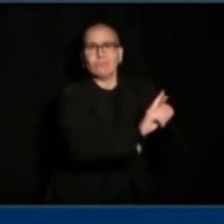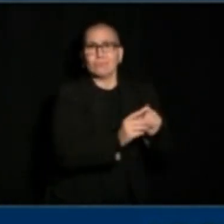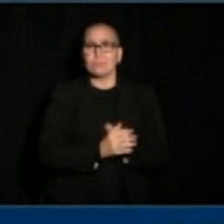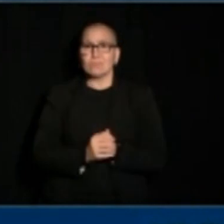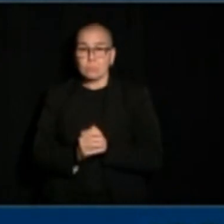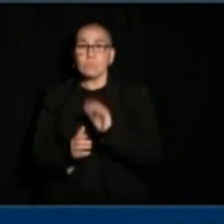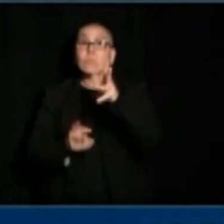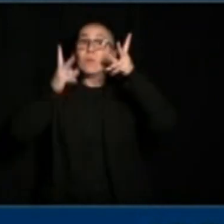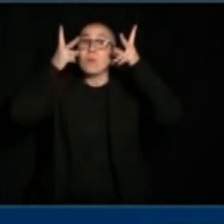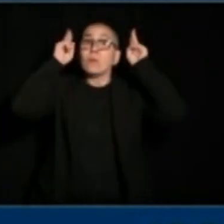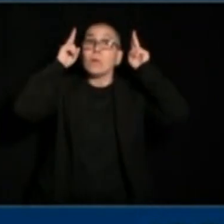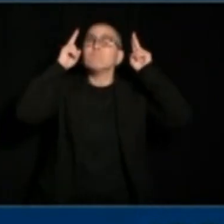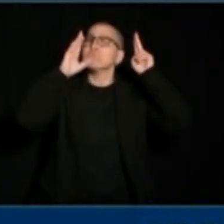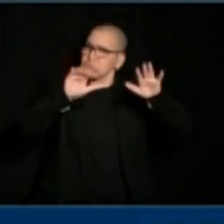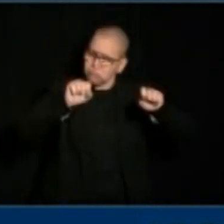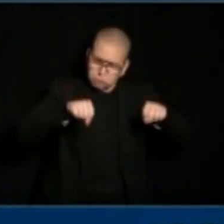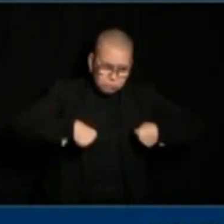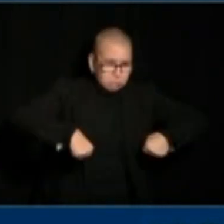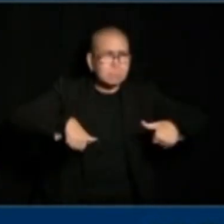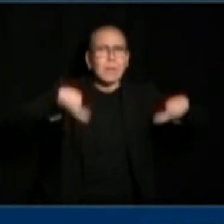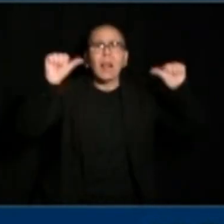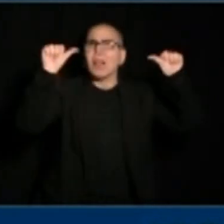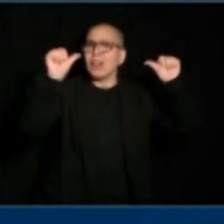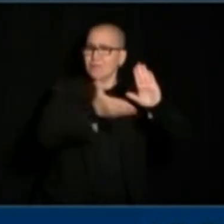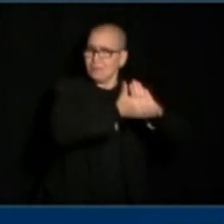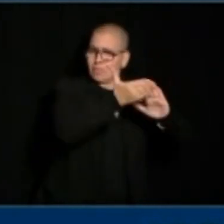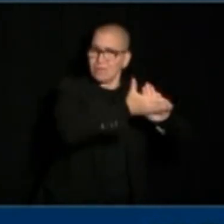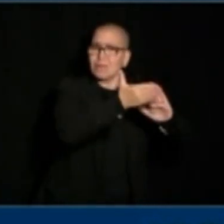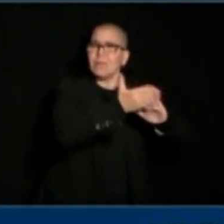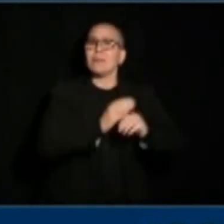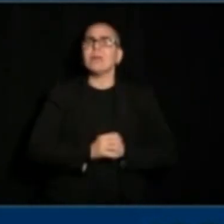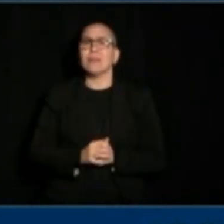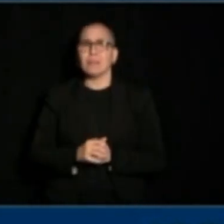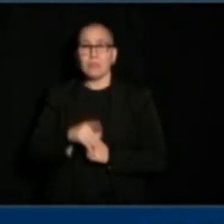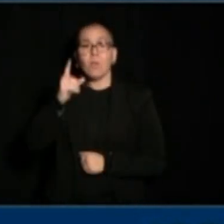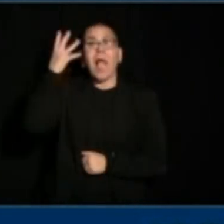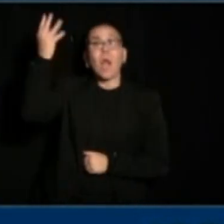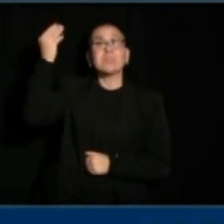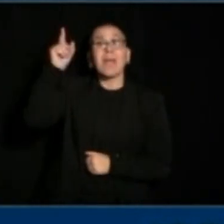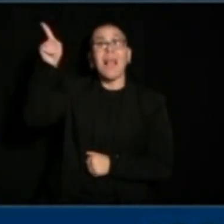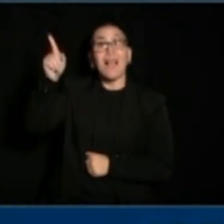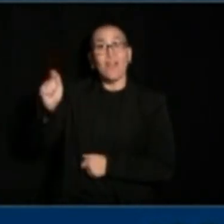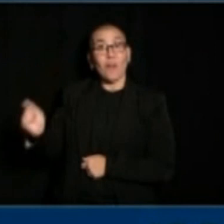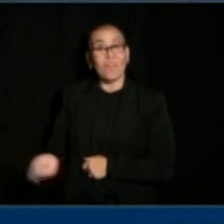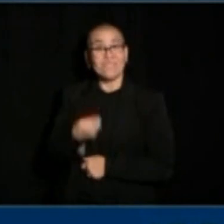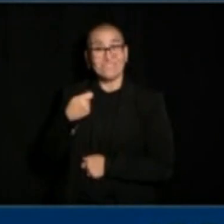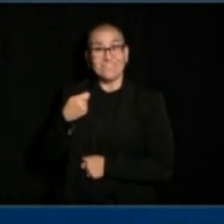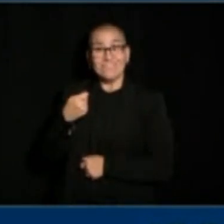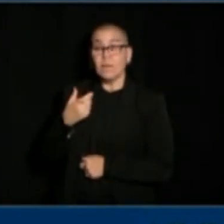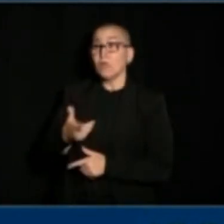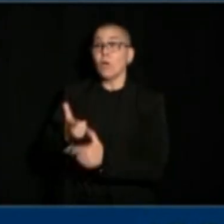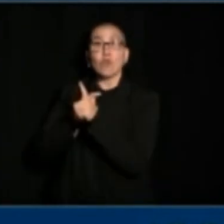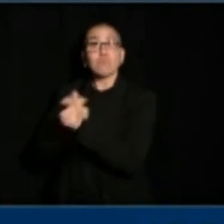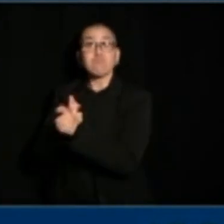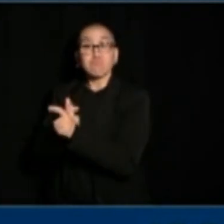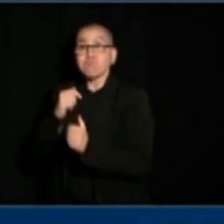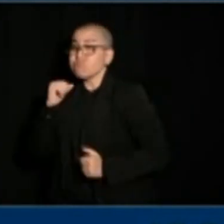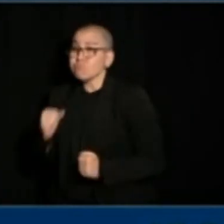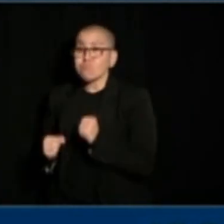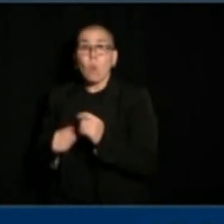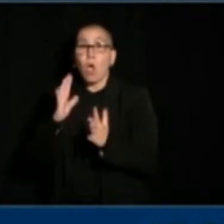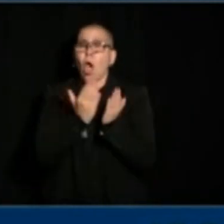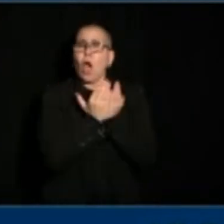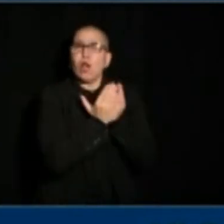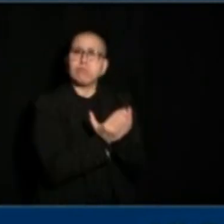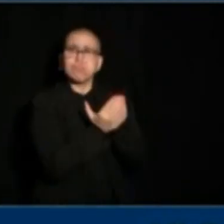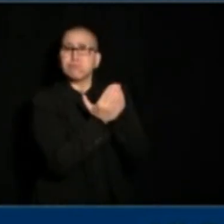we encourage you. You can go outside. When it was golf and we figured out, or it was running outside, or it was boating, it may be